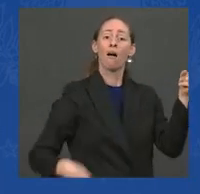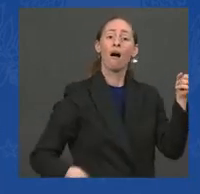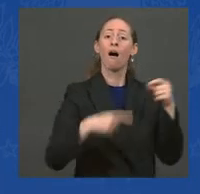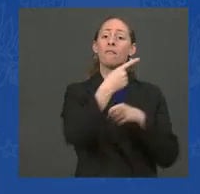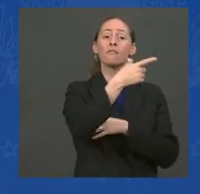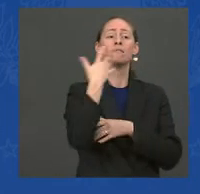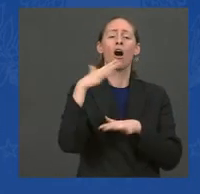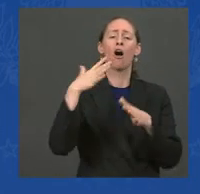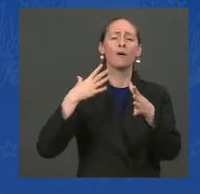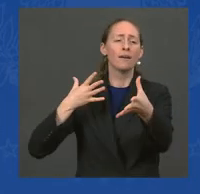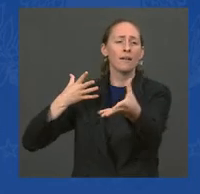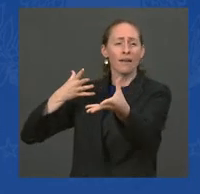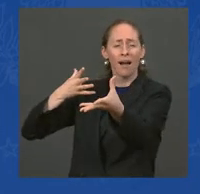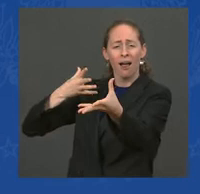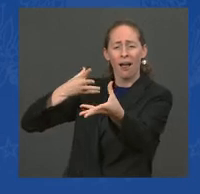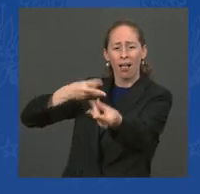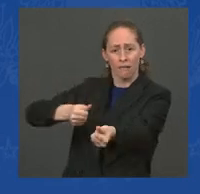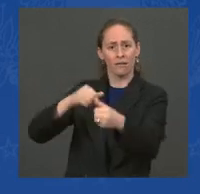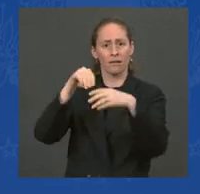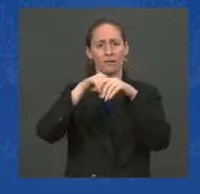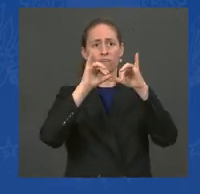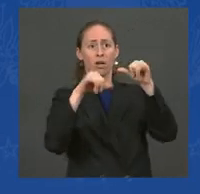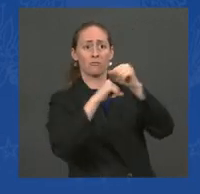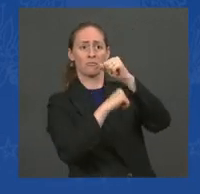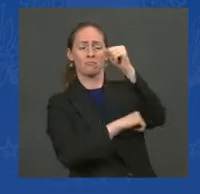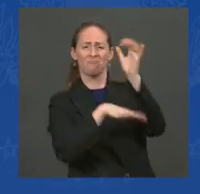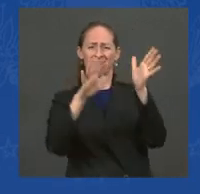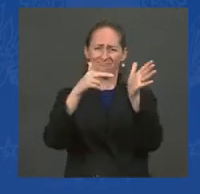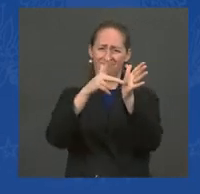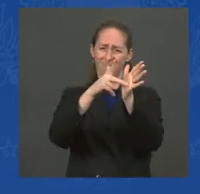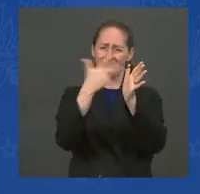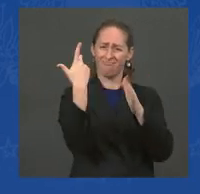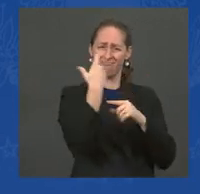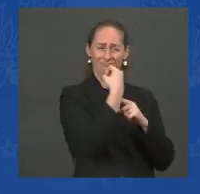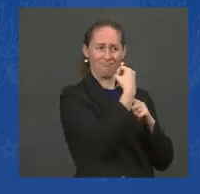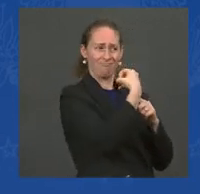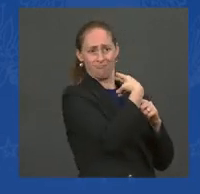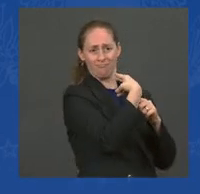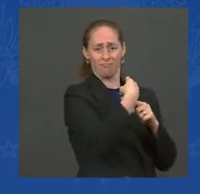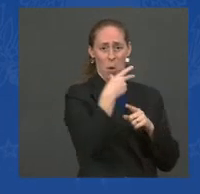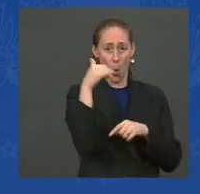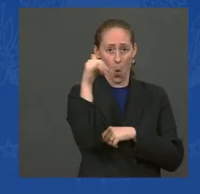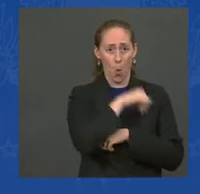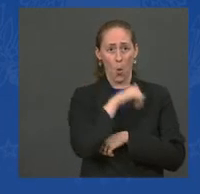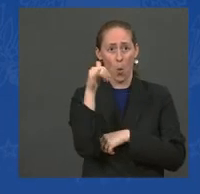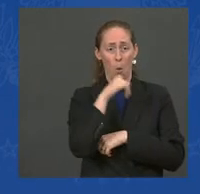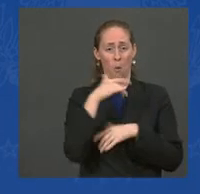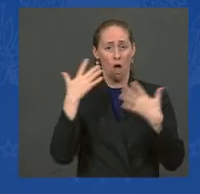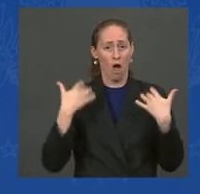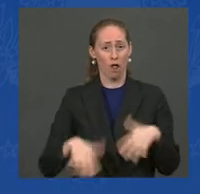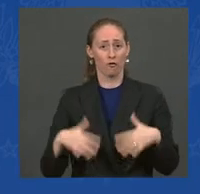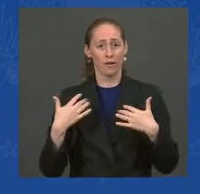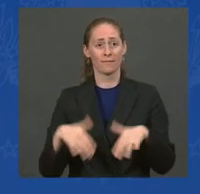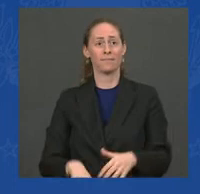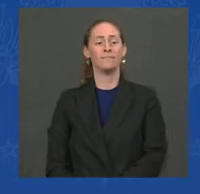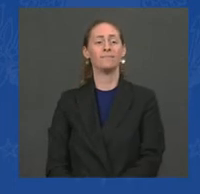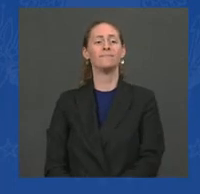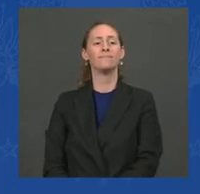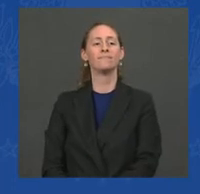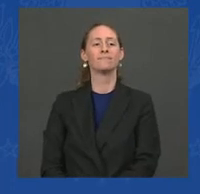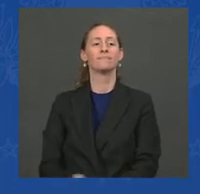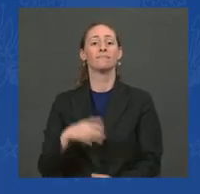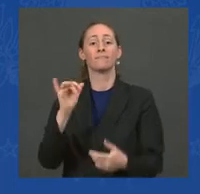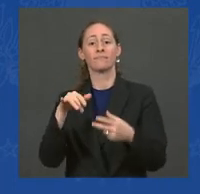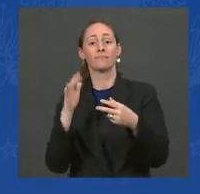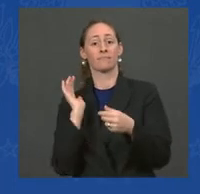times as much as a share of its economy than the United States has. Our infrastructure bill makes investments we need to rebuild